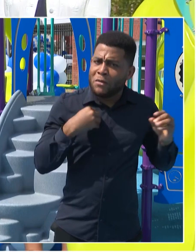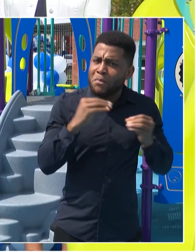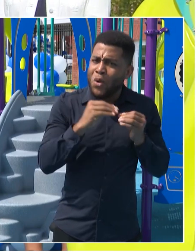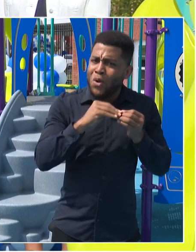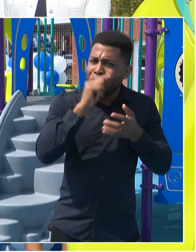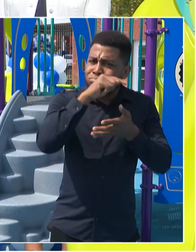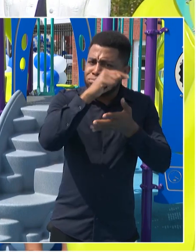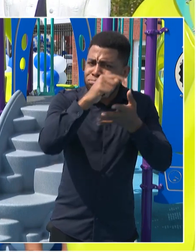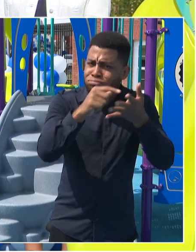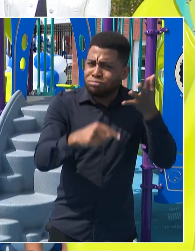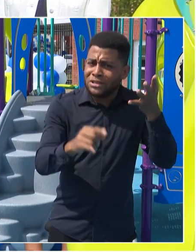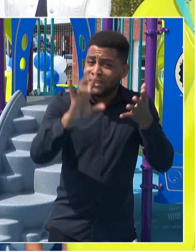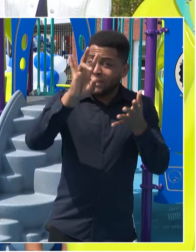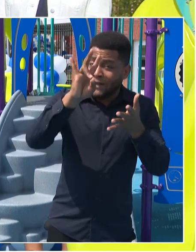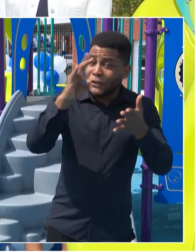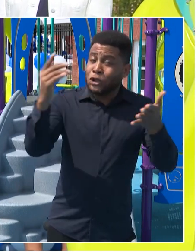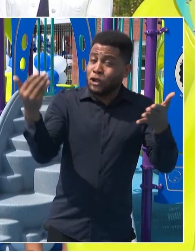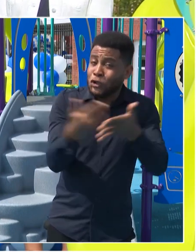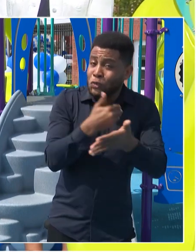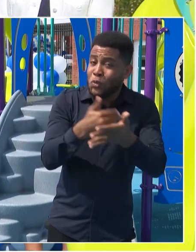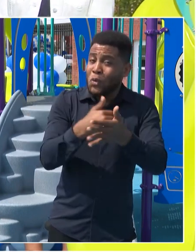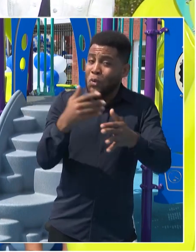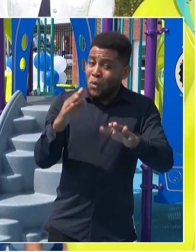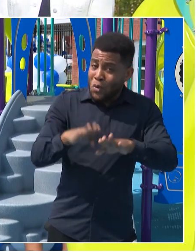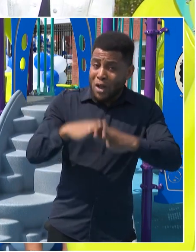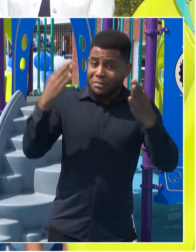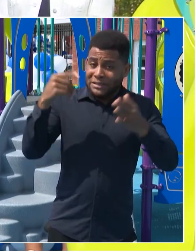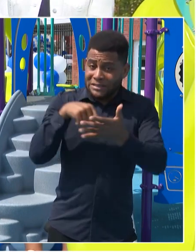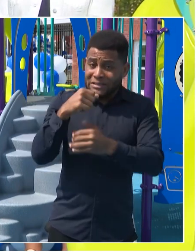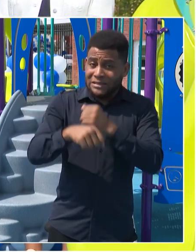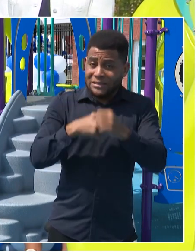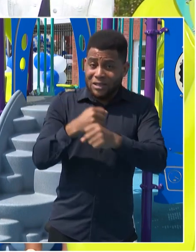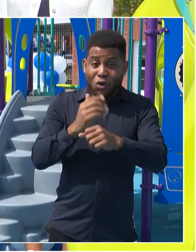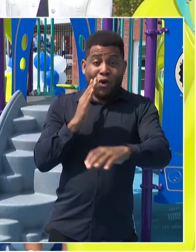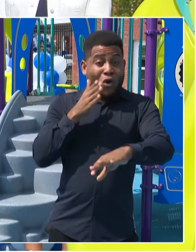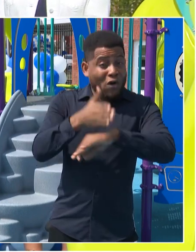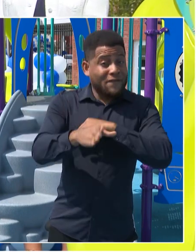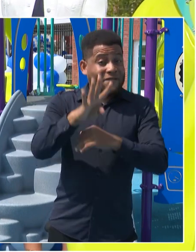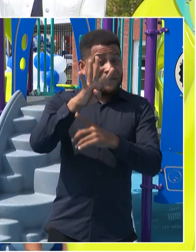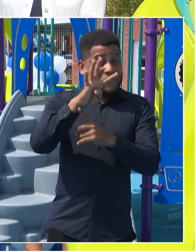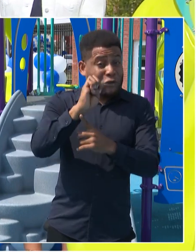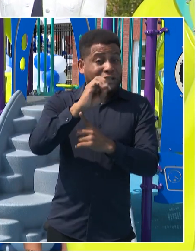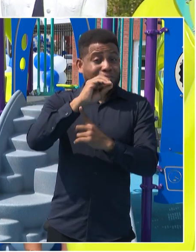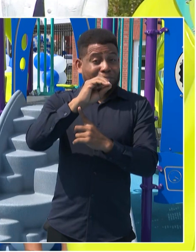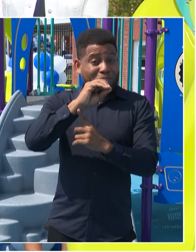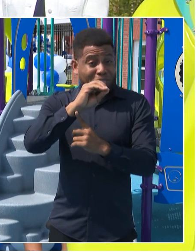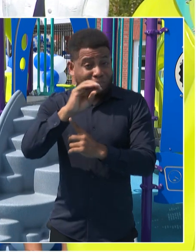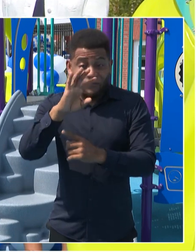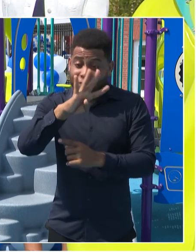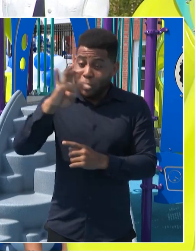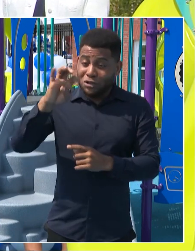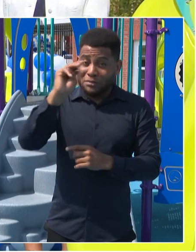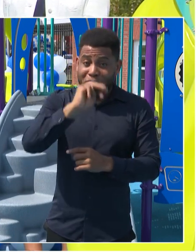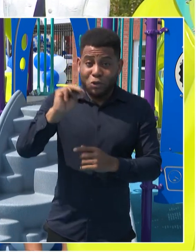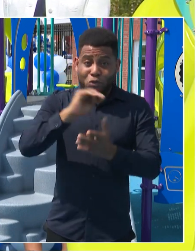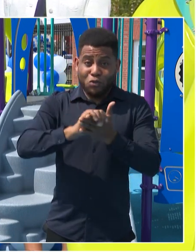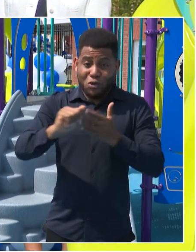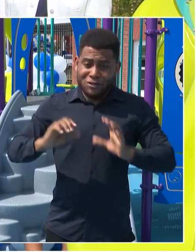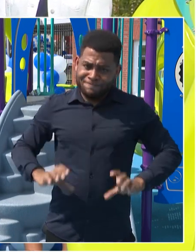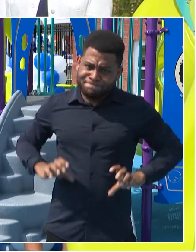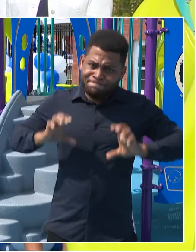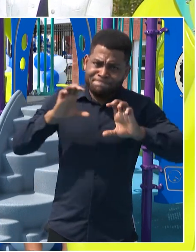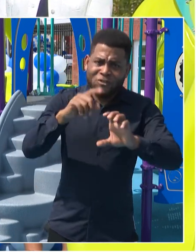renovated. Combined, these schools represent over $40 million in modernizations and renovations. In this fiscal year, the mayor